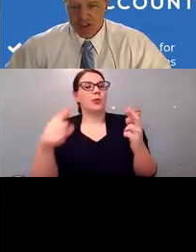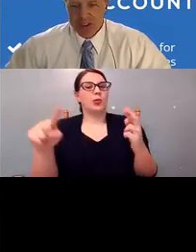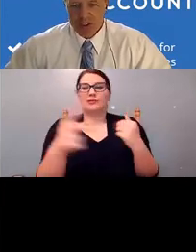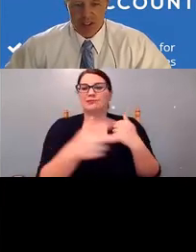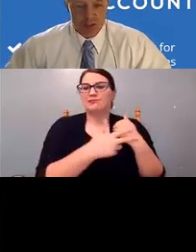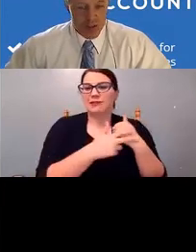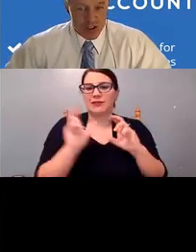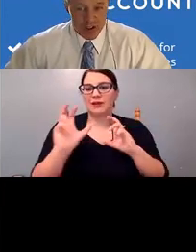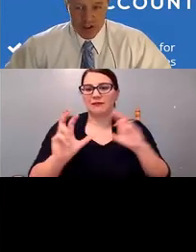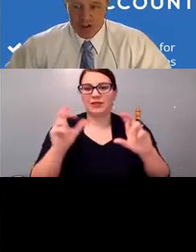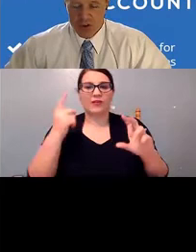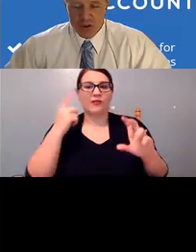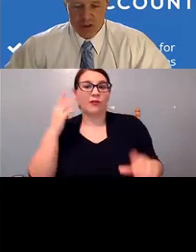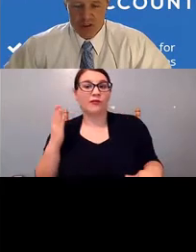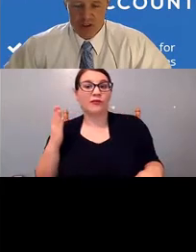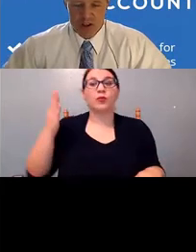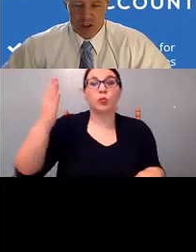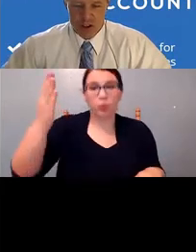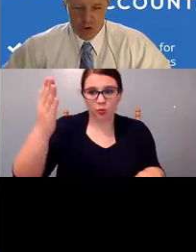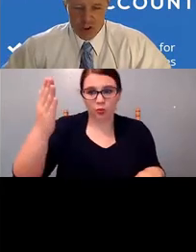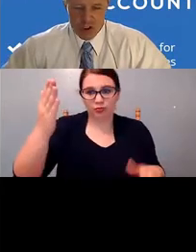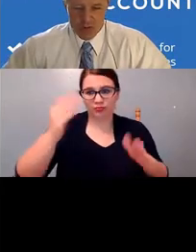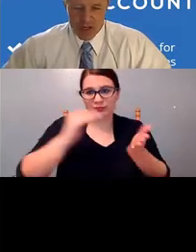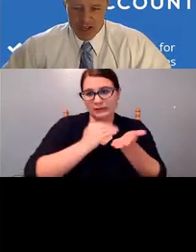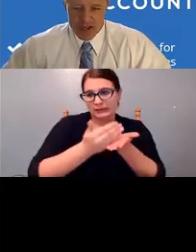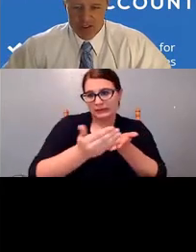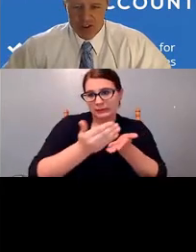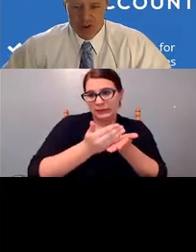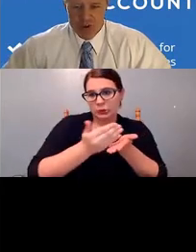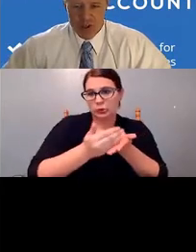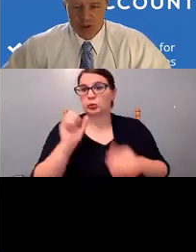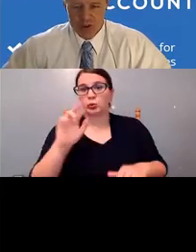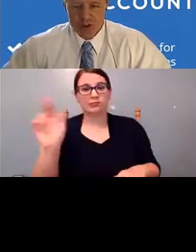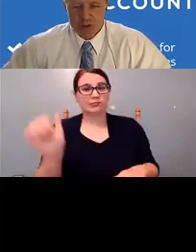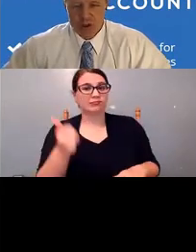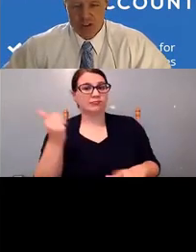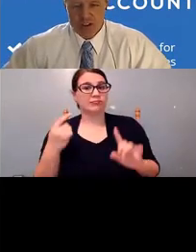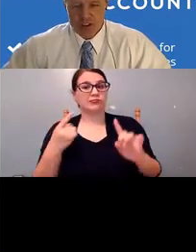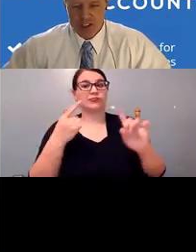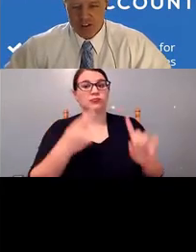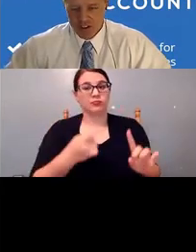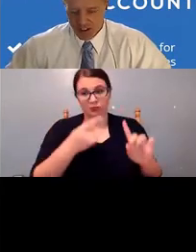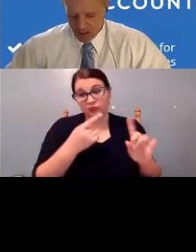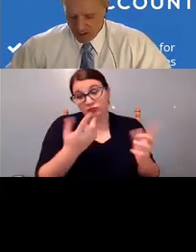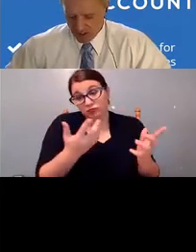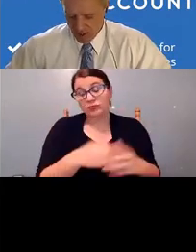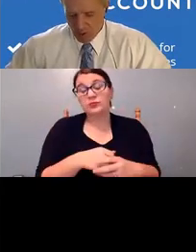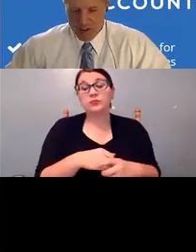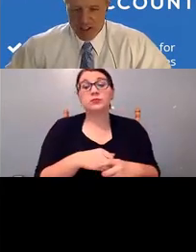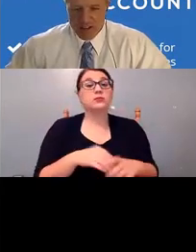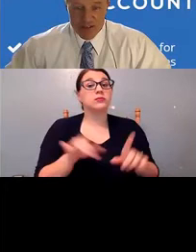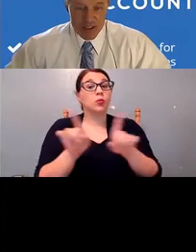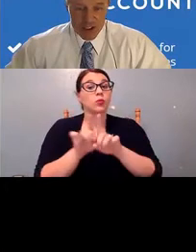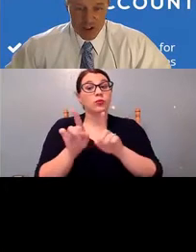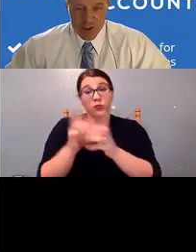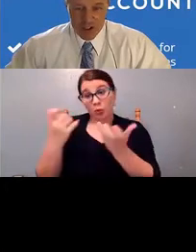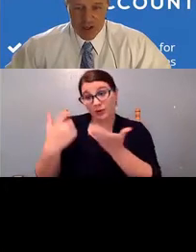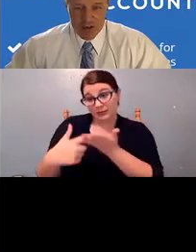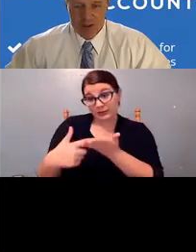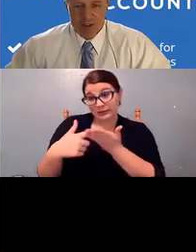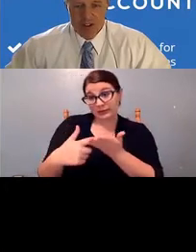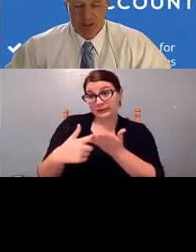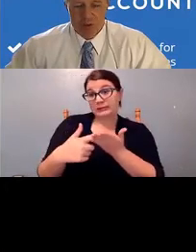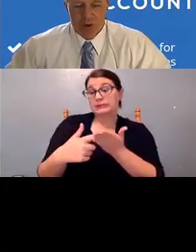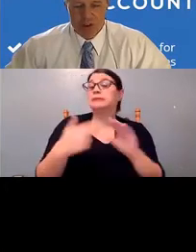future expenditures or other goals that you might have. And so we also want to discuss, once that savings is built